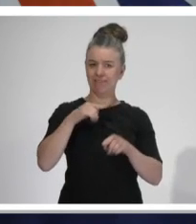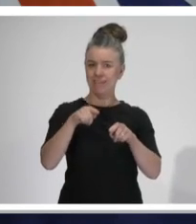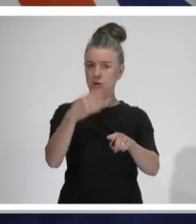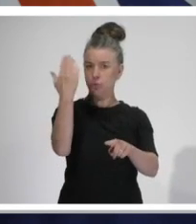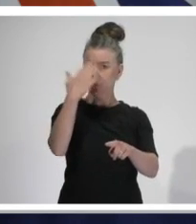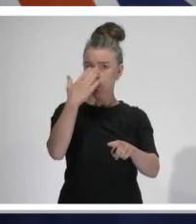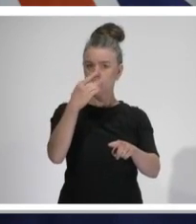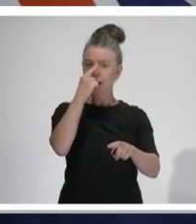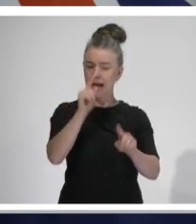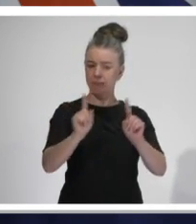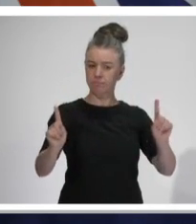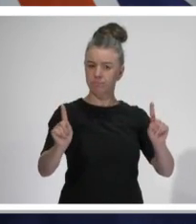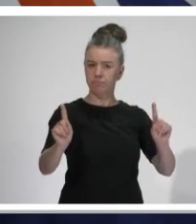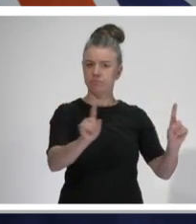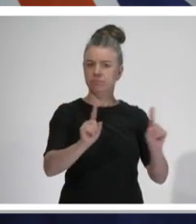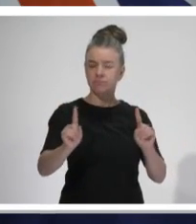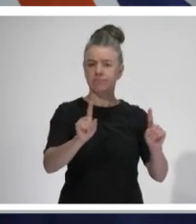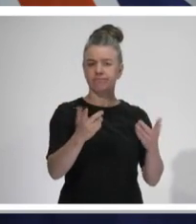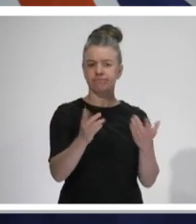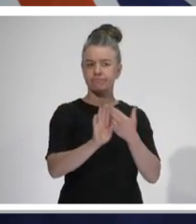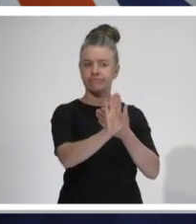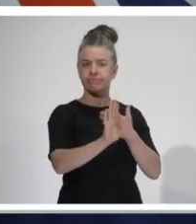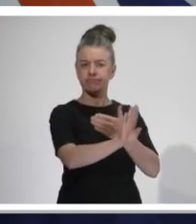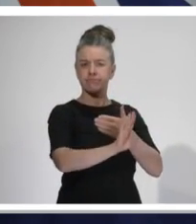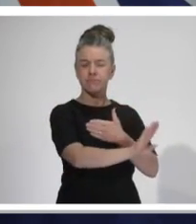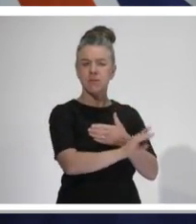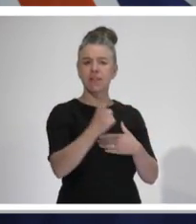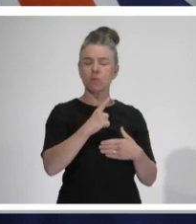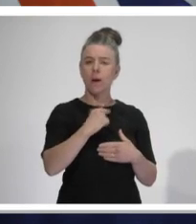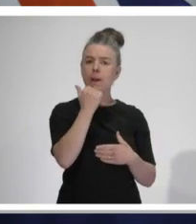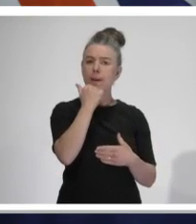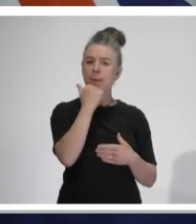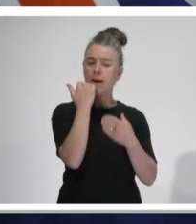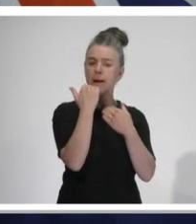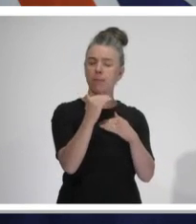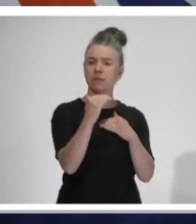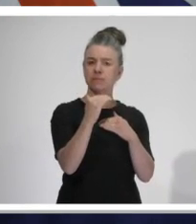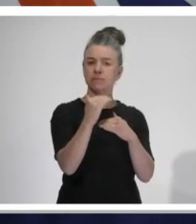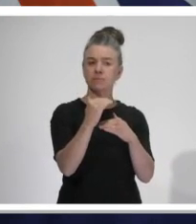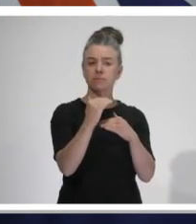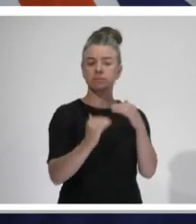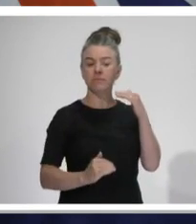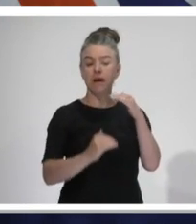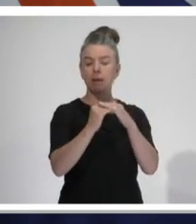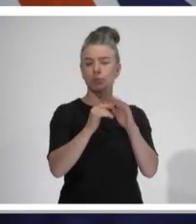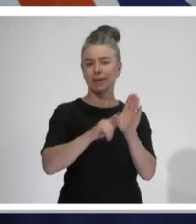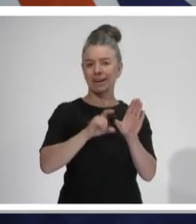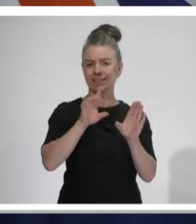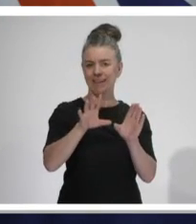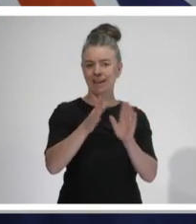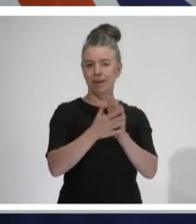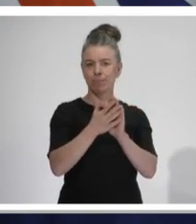why in the secondary school settings we're looking at making sure that it's only those up to year 10, so that we can space people out